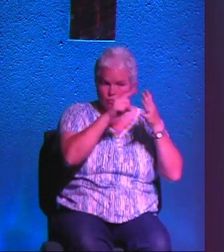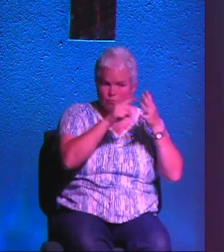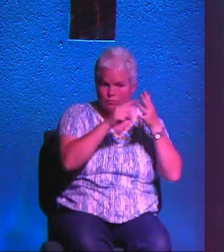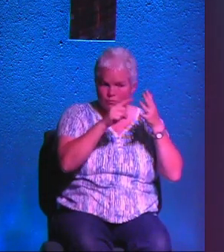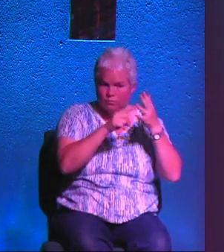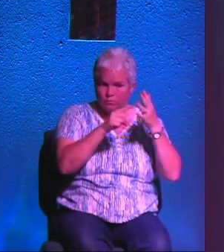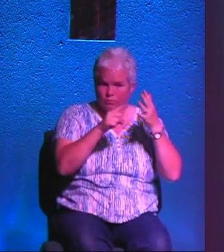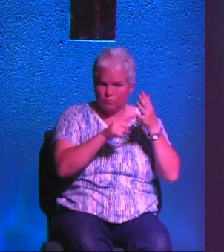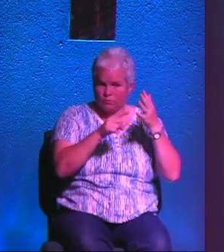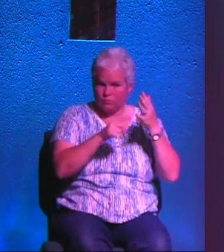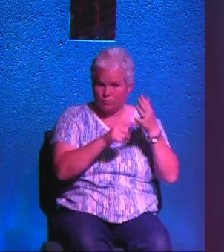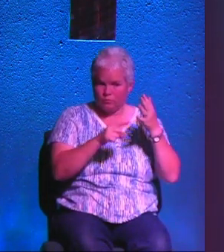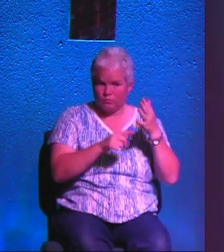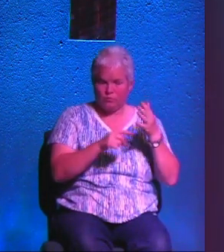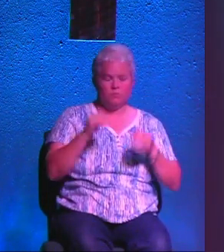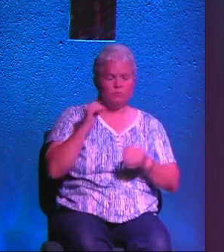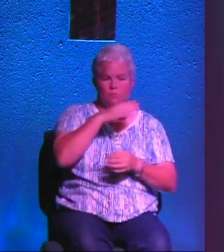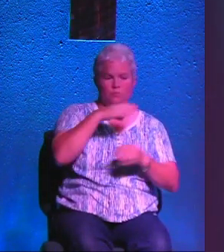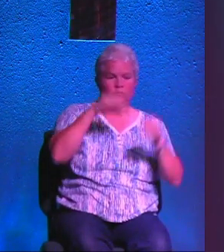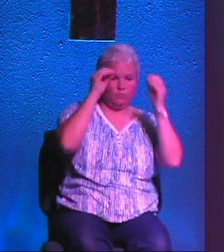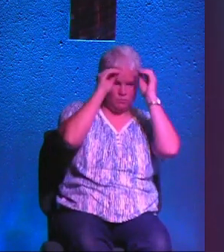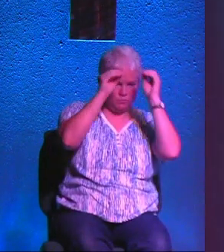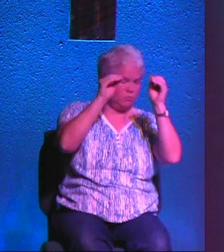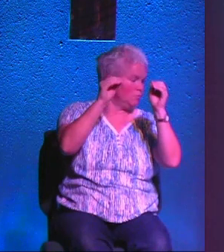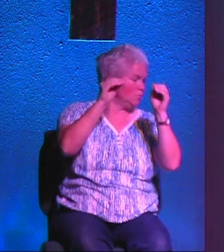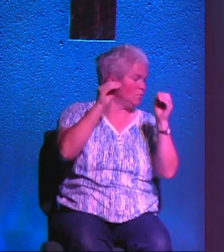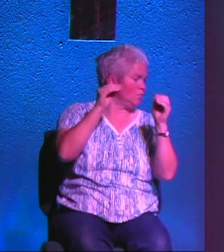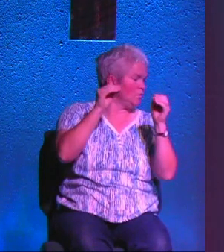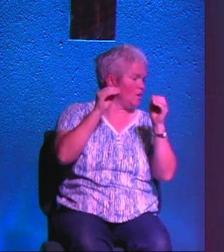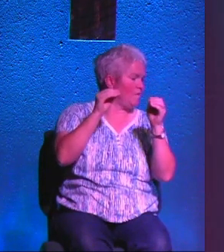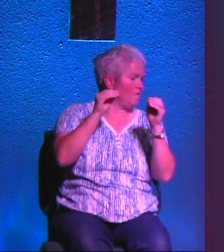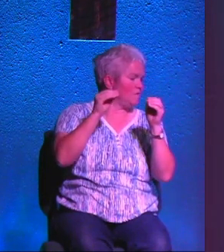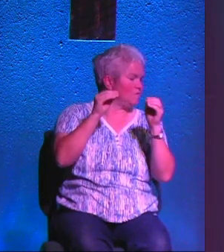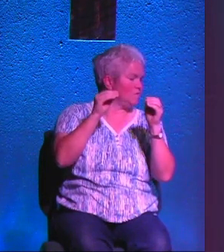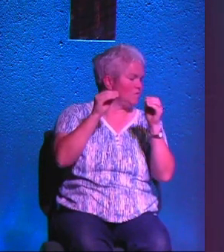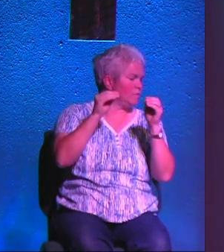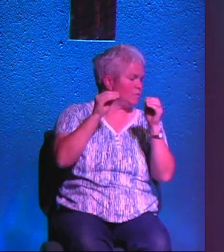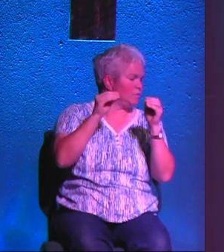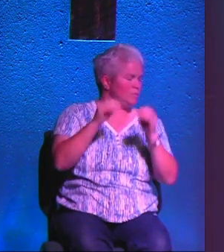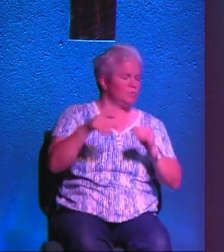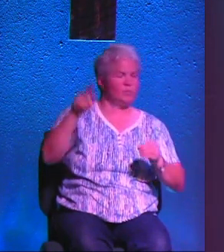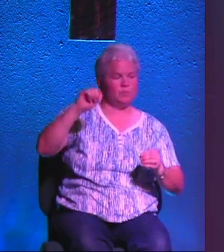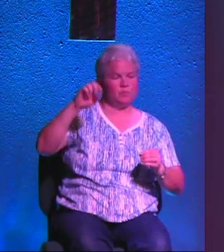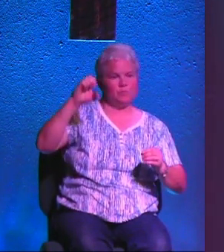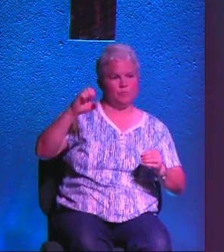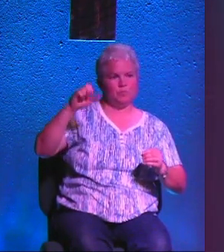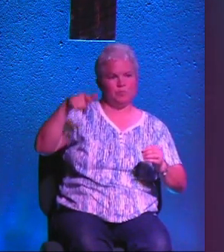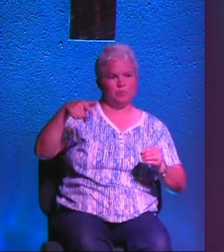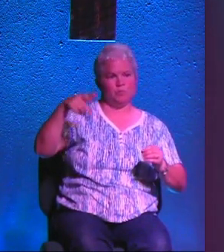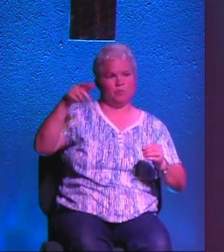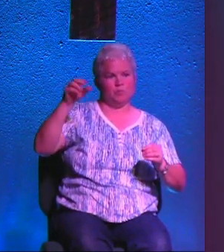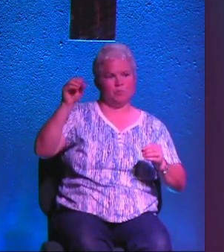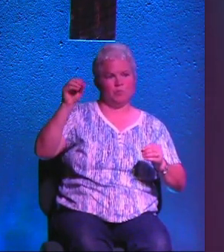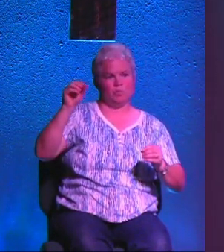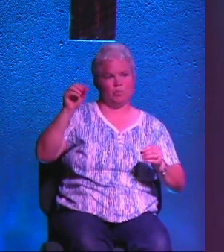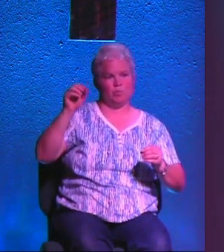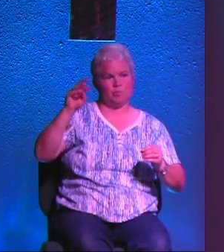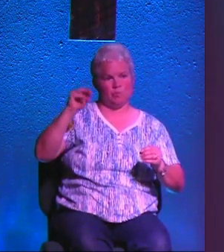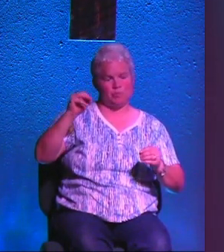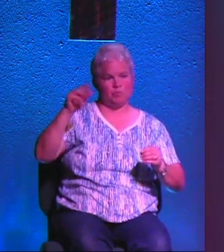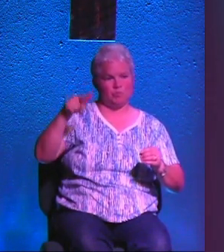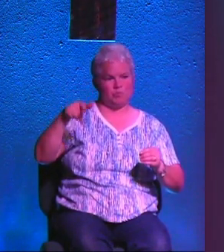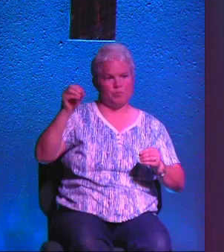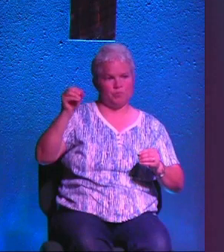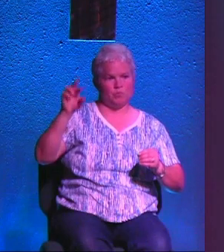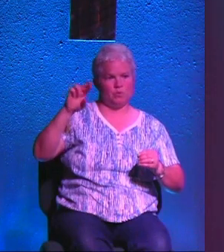regulations pushed by the false teachers deal with things that are temporary and unimportant,